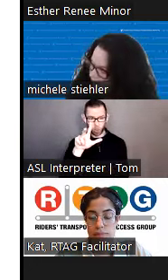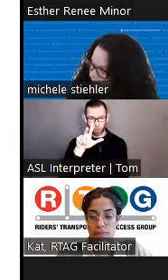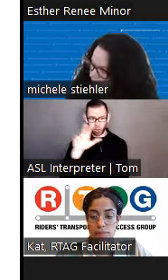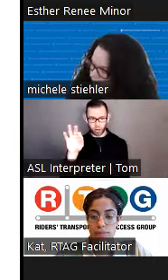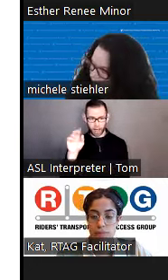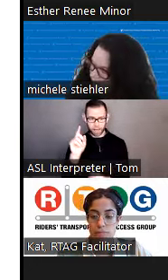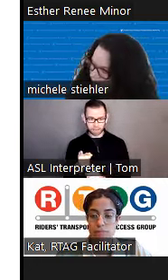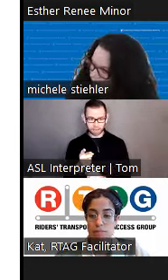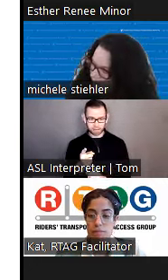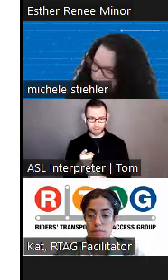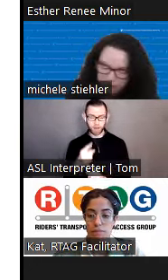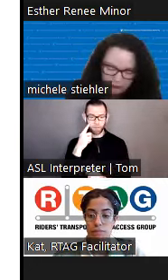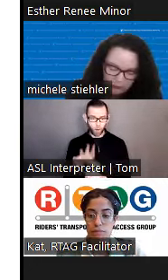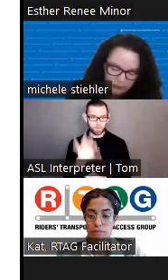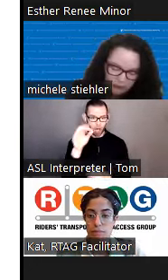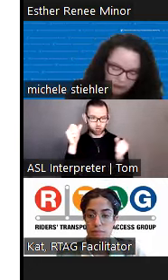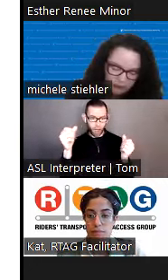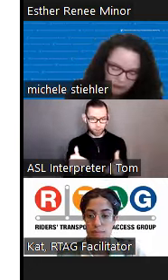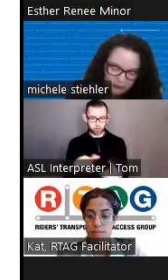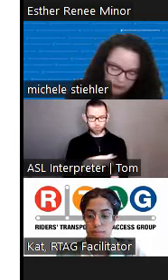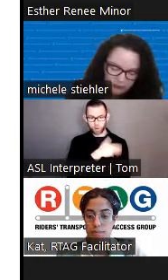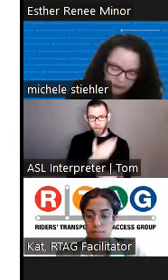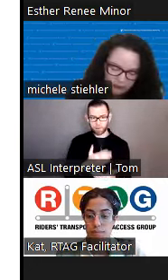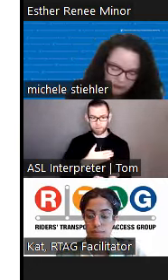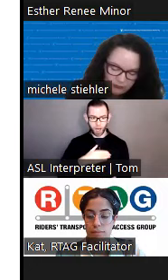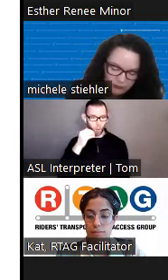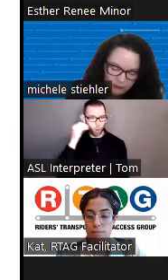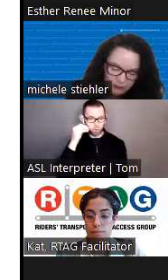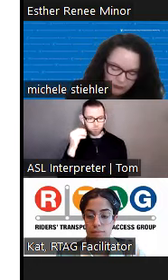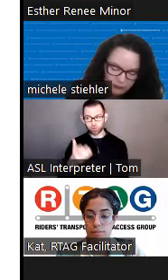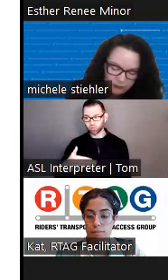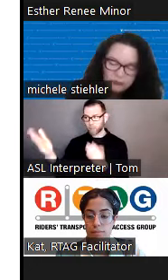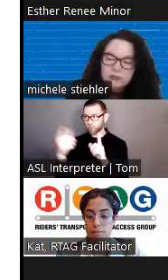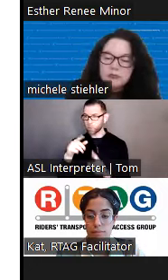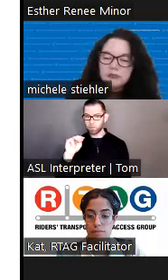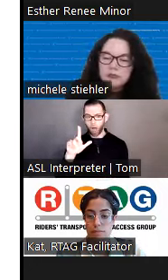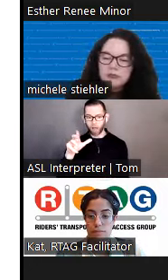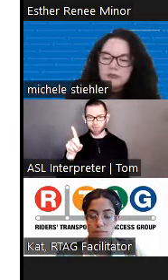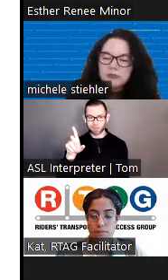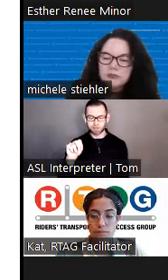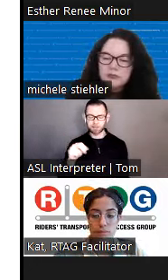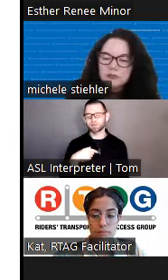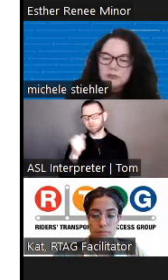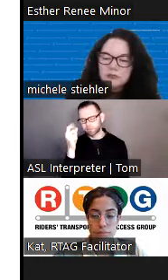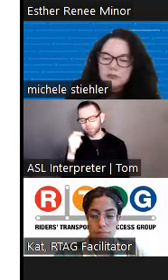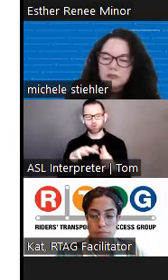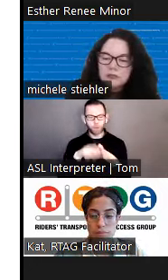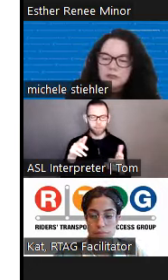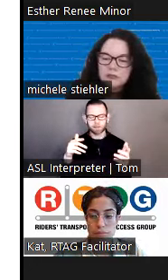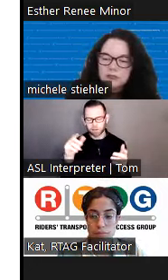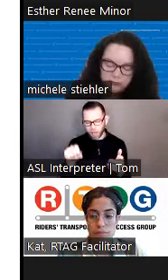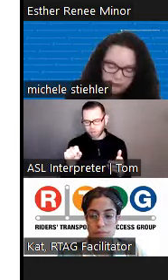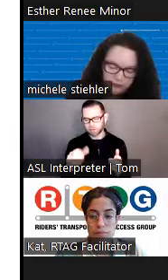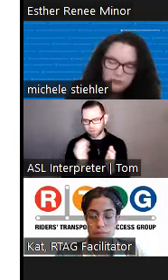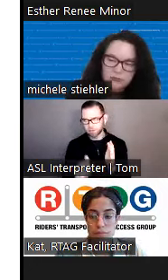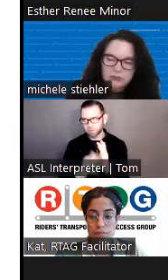get a driver to come to my house to take me from here to Malden. And I understand traffic, but